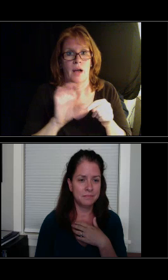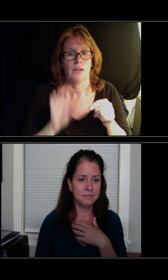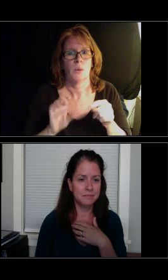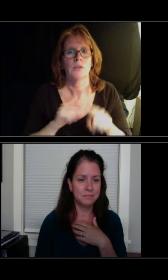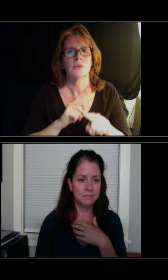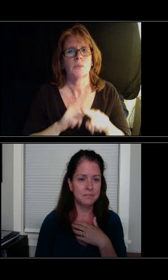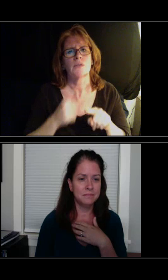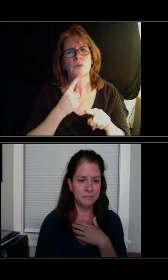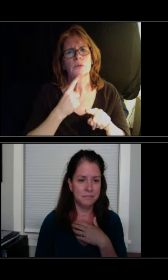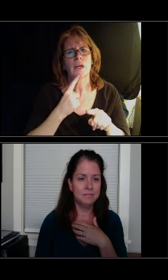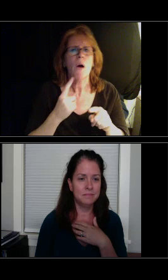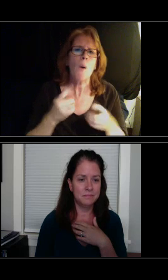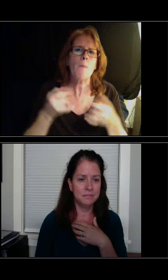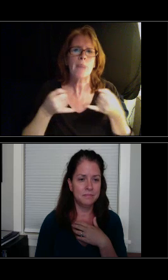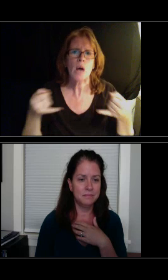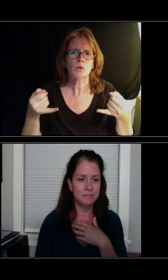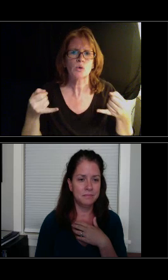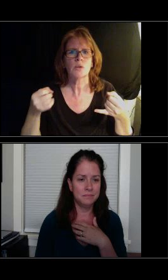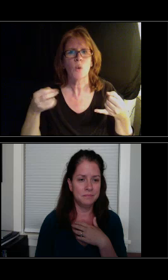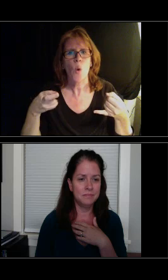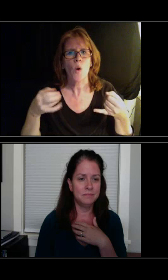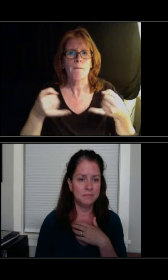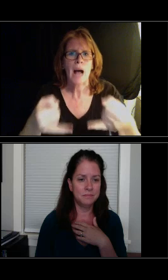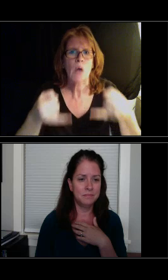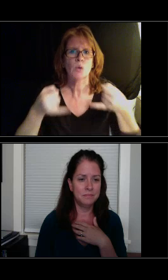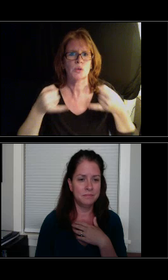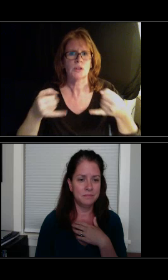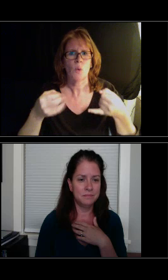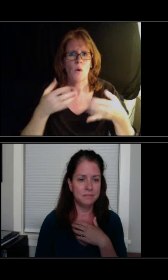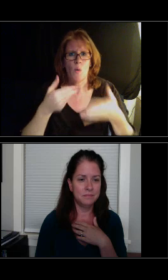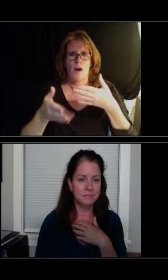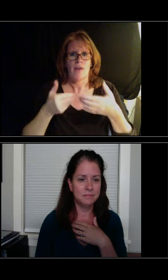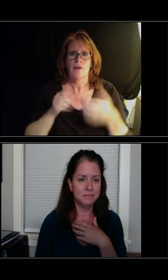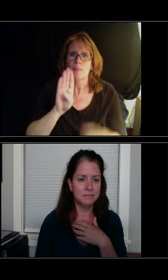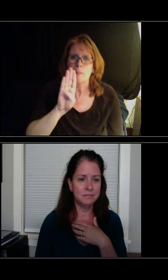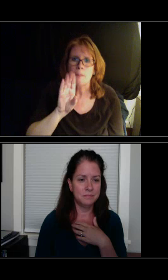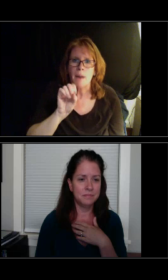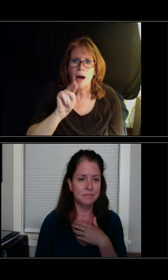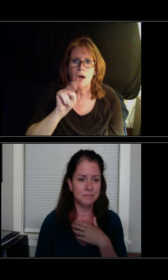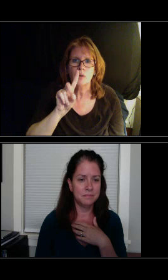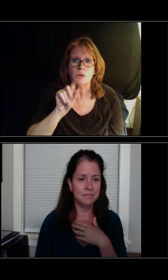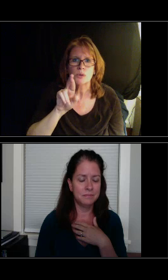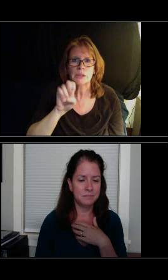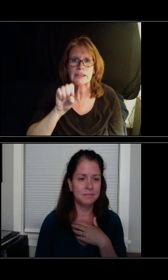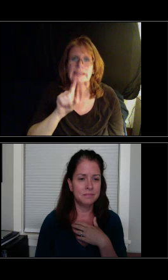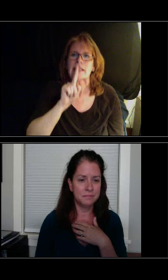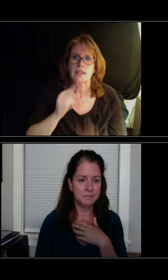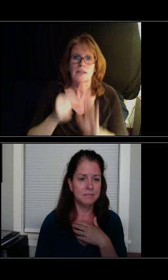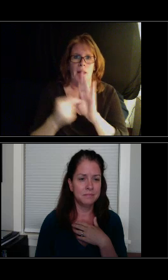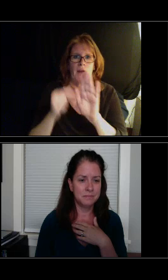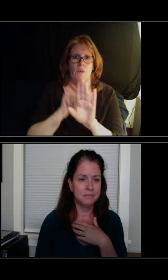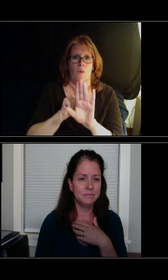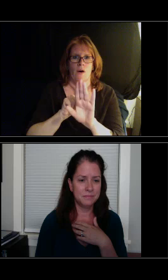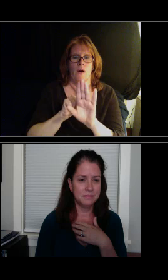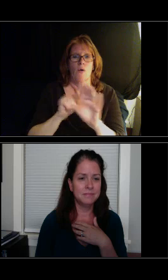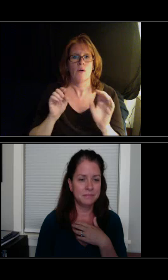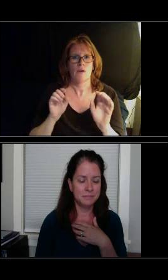do this, then what is going to be the consequence that comes from that? But if we talk about boundaries,